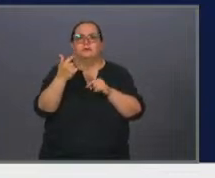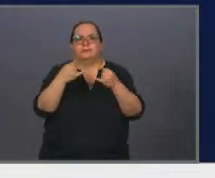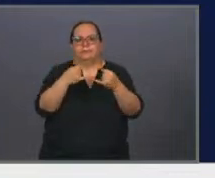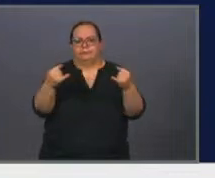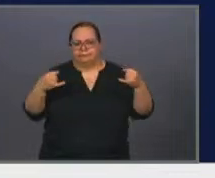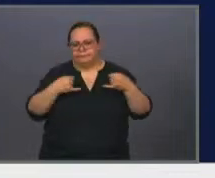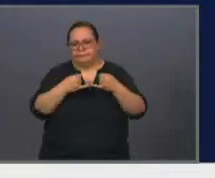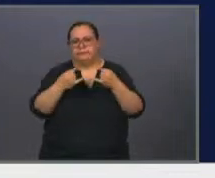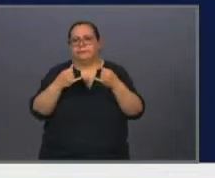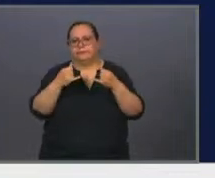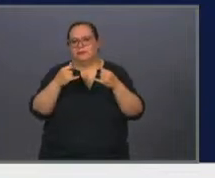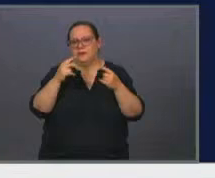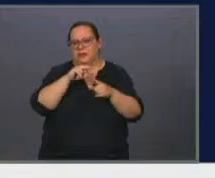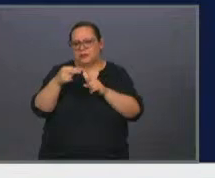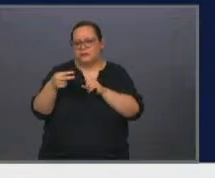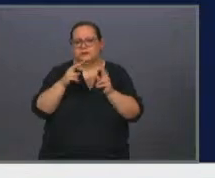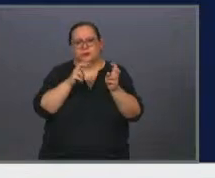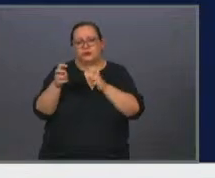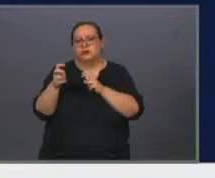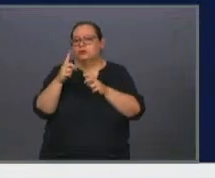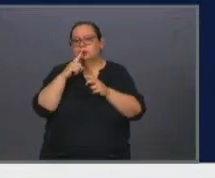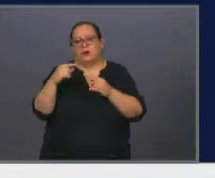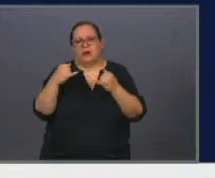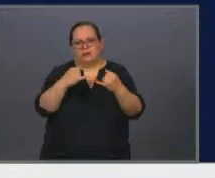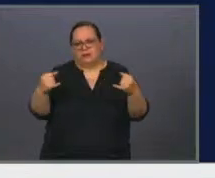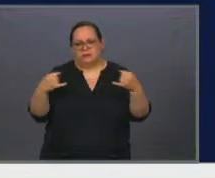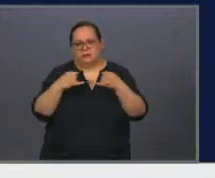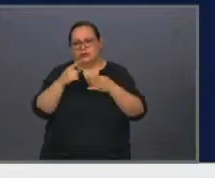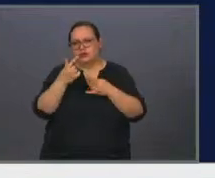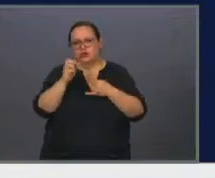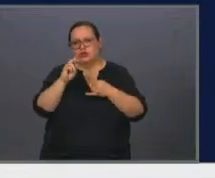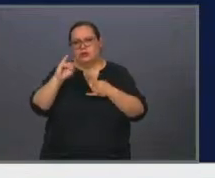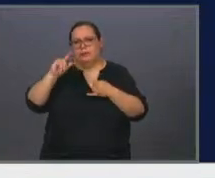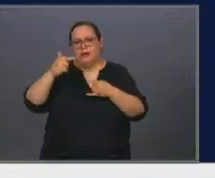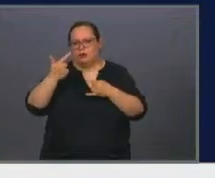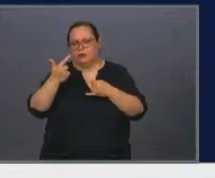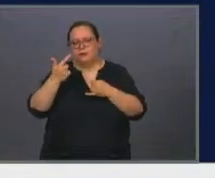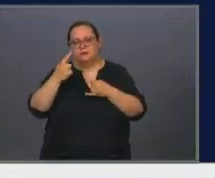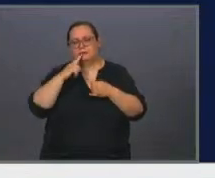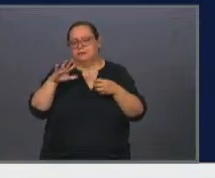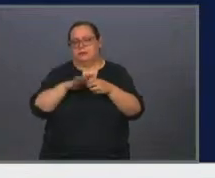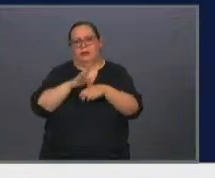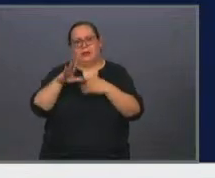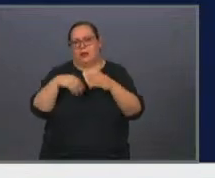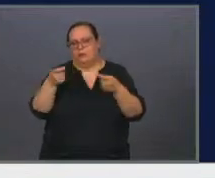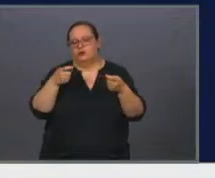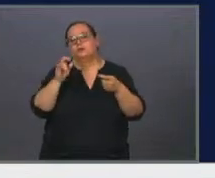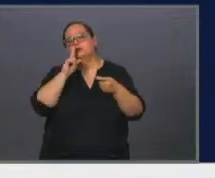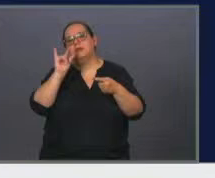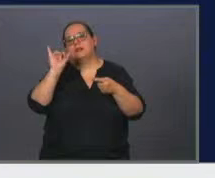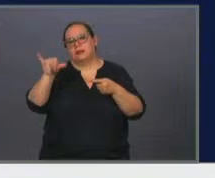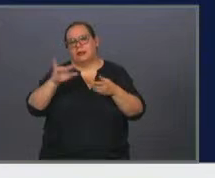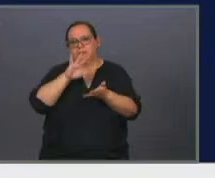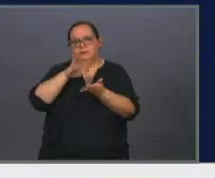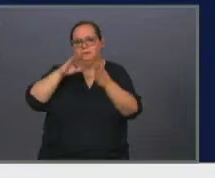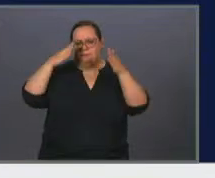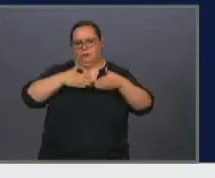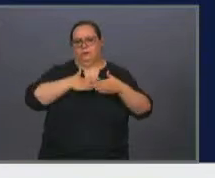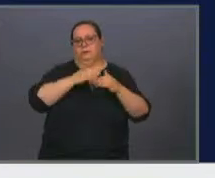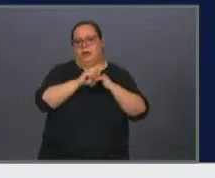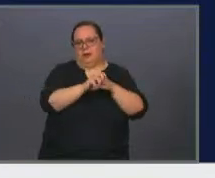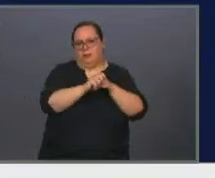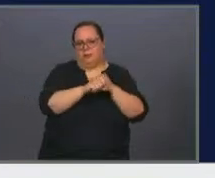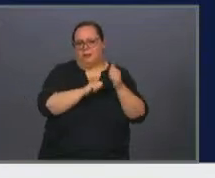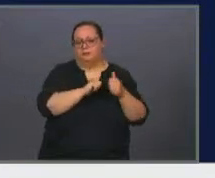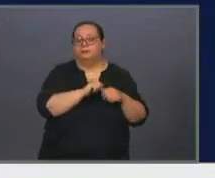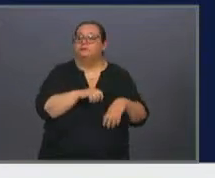the gerrymandering is completely out of control. So that's a central focus of my campaign. Thank you. Thank you. And Mr.